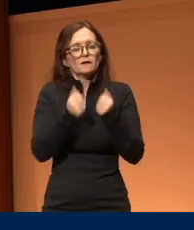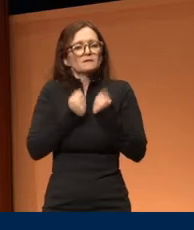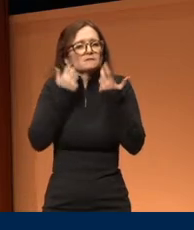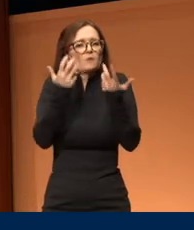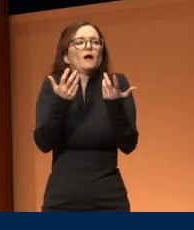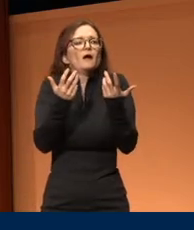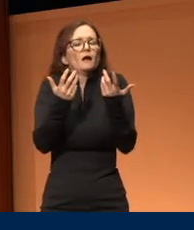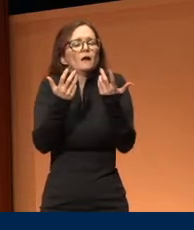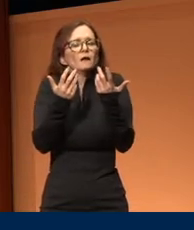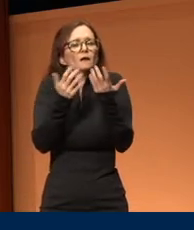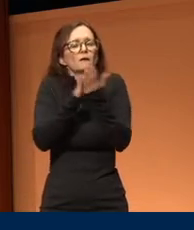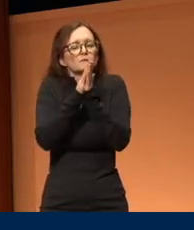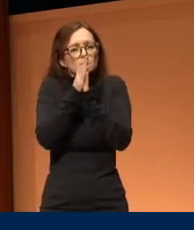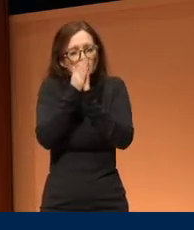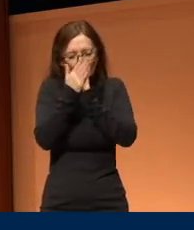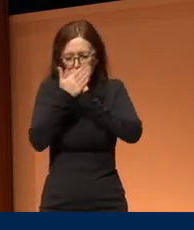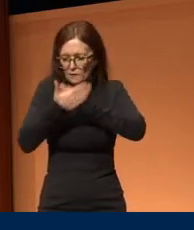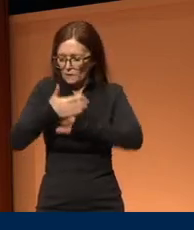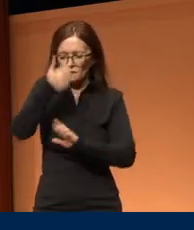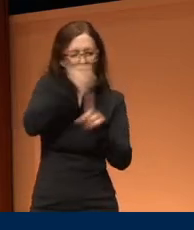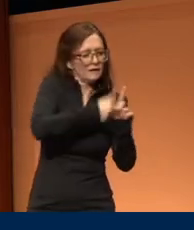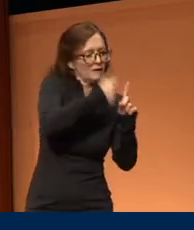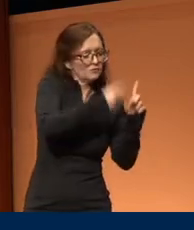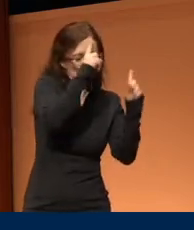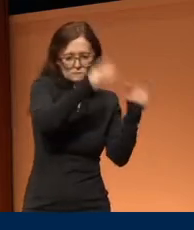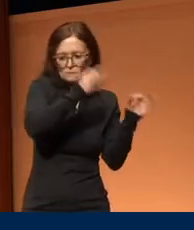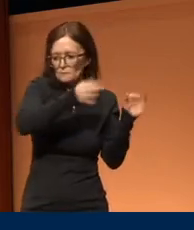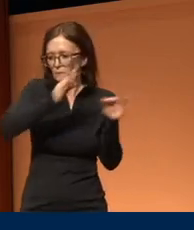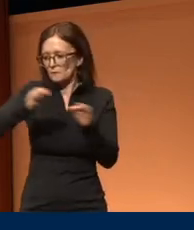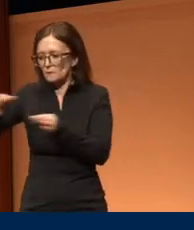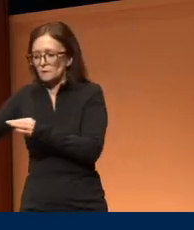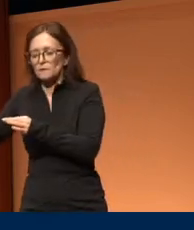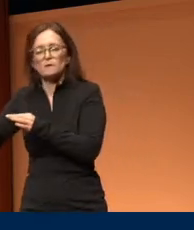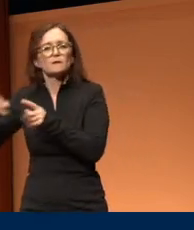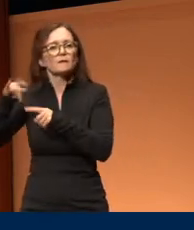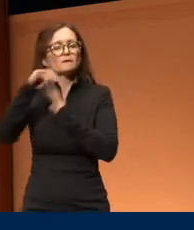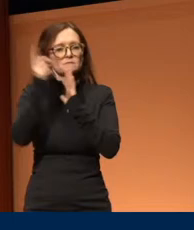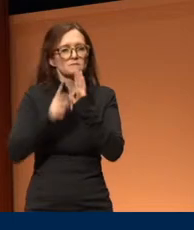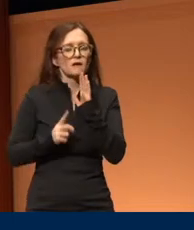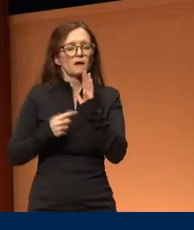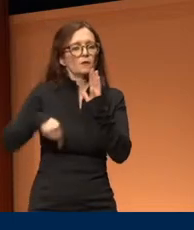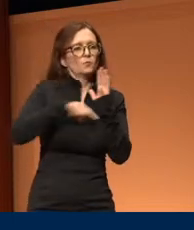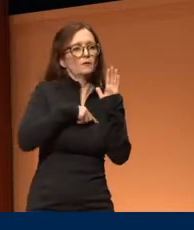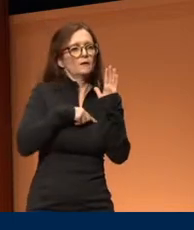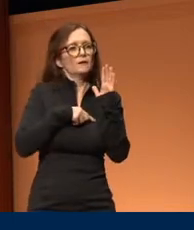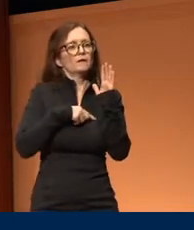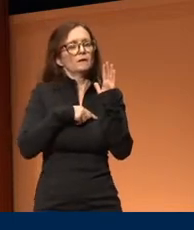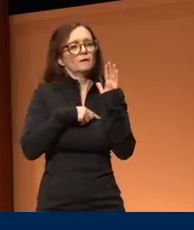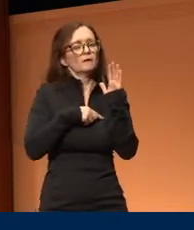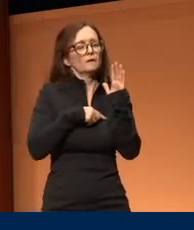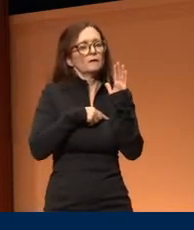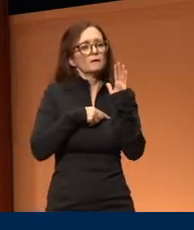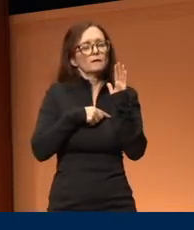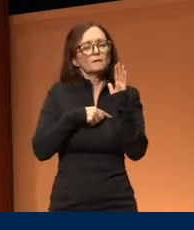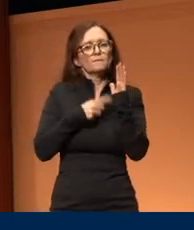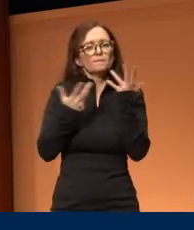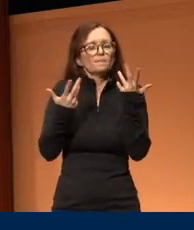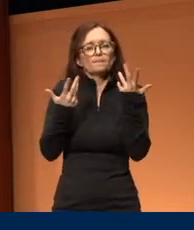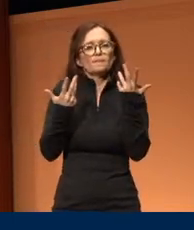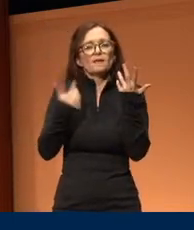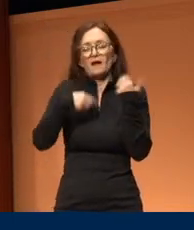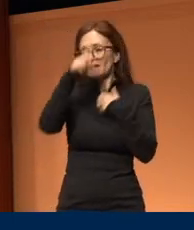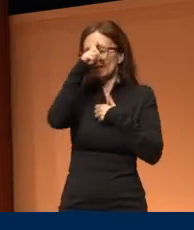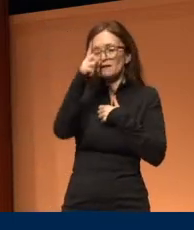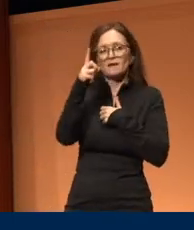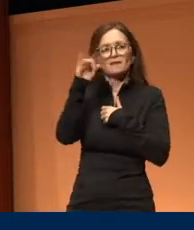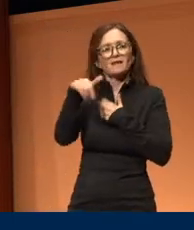and reiterated in every decision, every institutional design decision that is made, and I think it